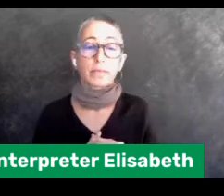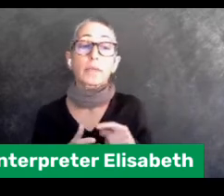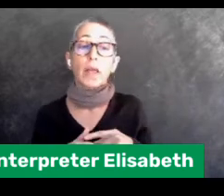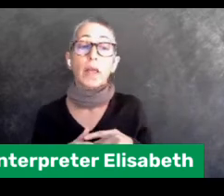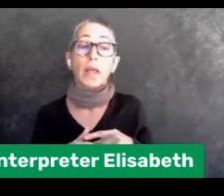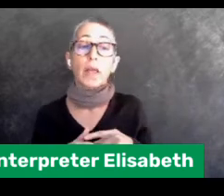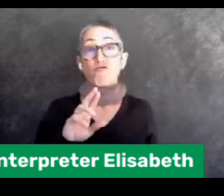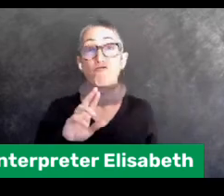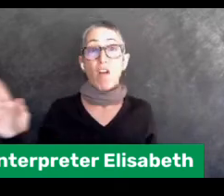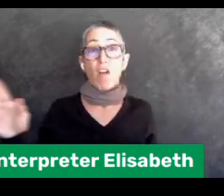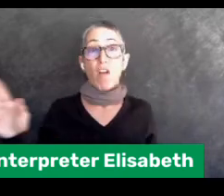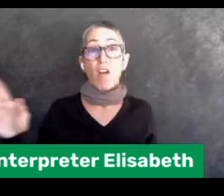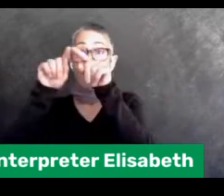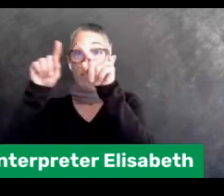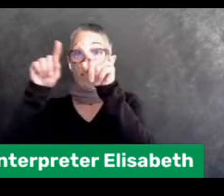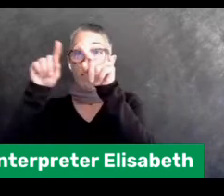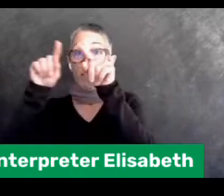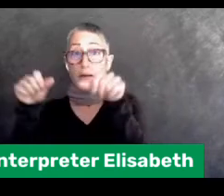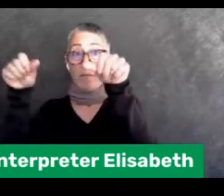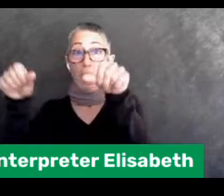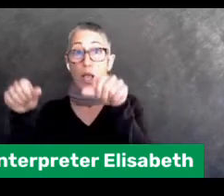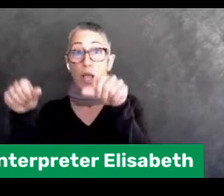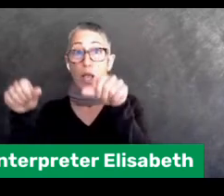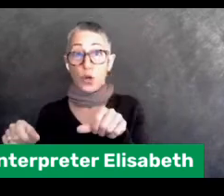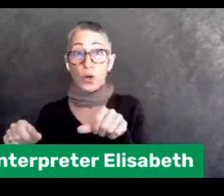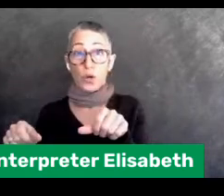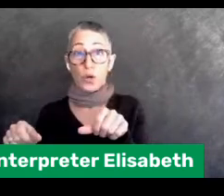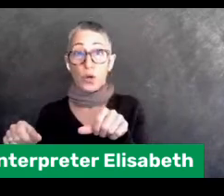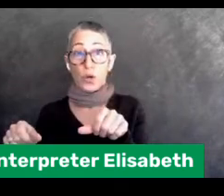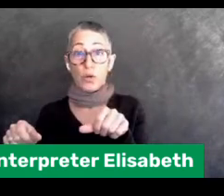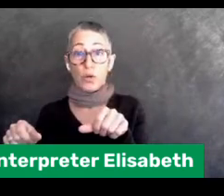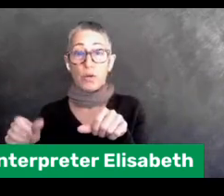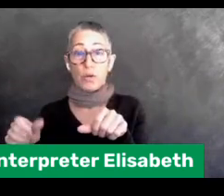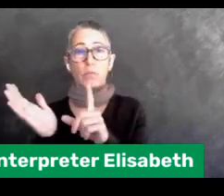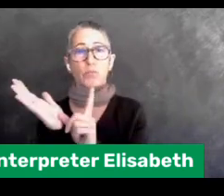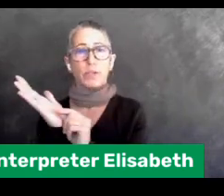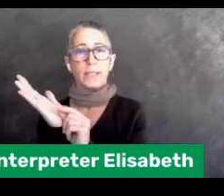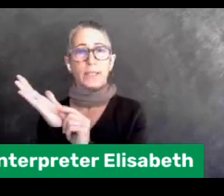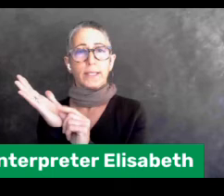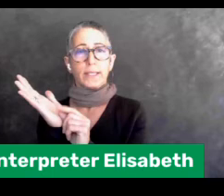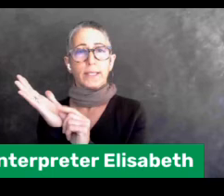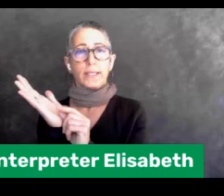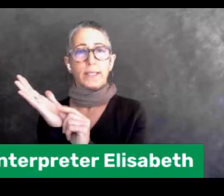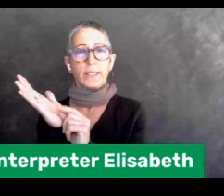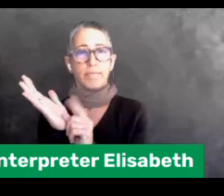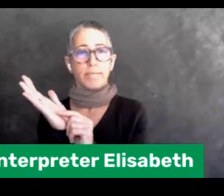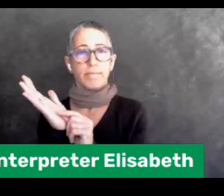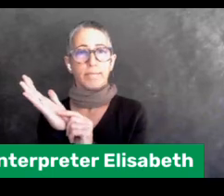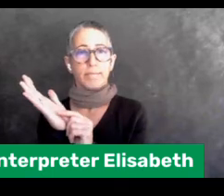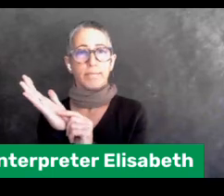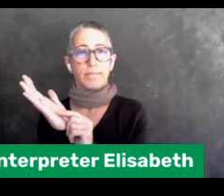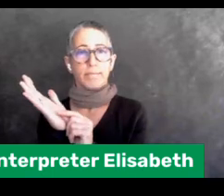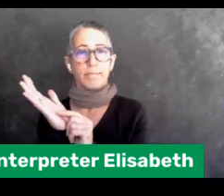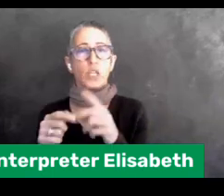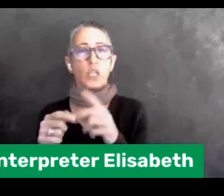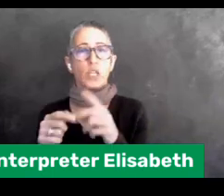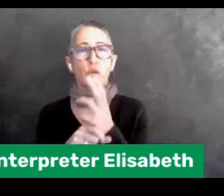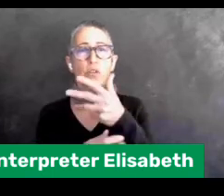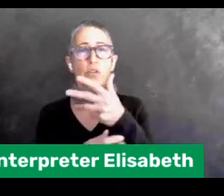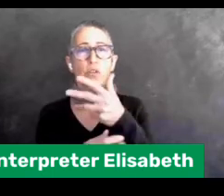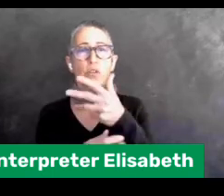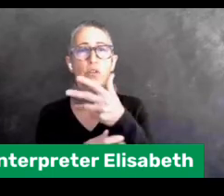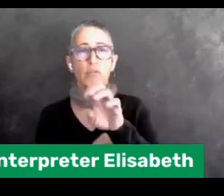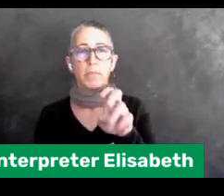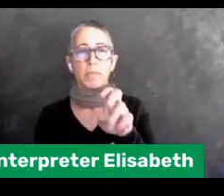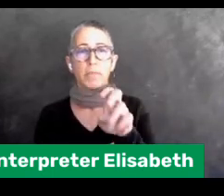there. These flyers were printed and displayed on social media to spread the word about all the amazing events